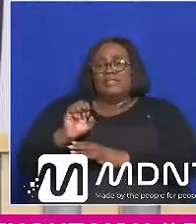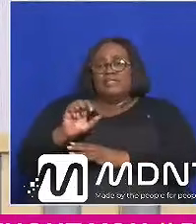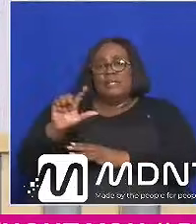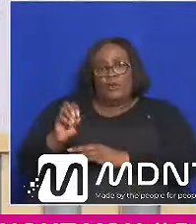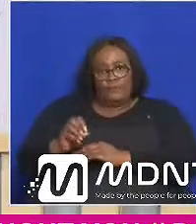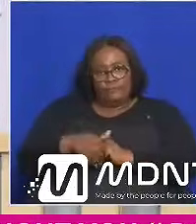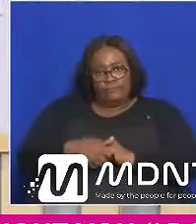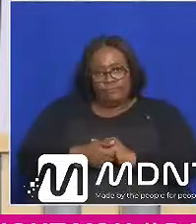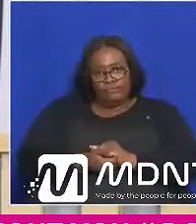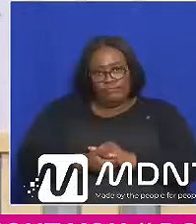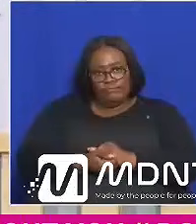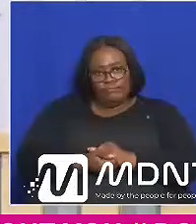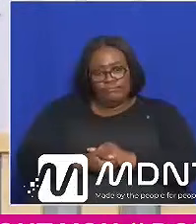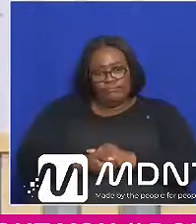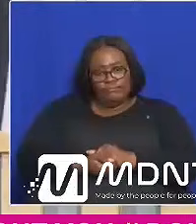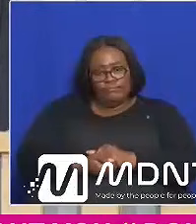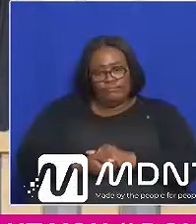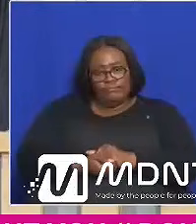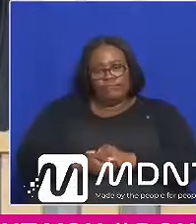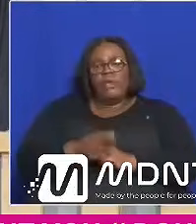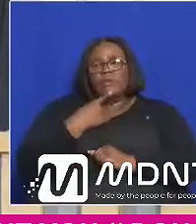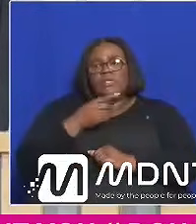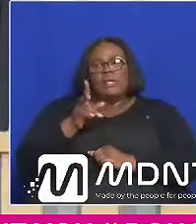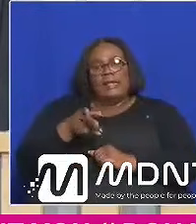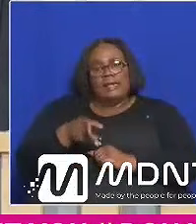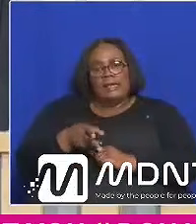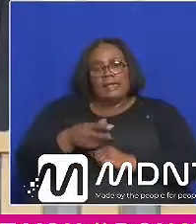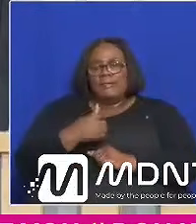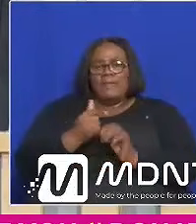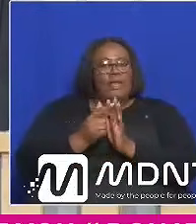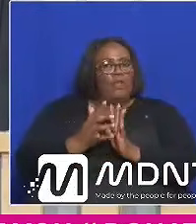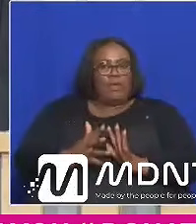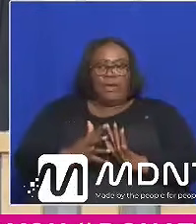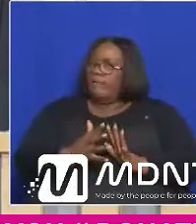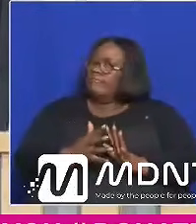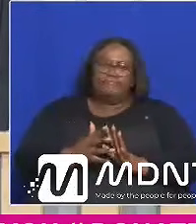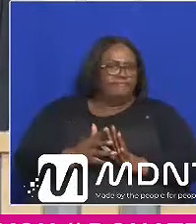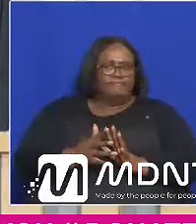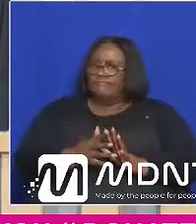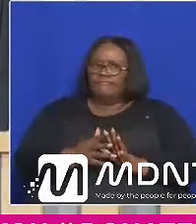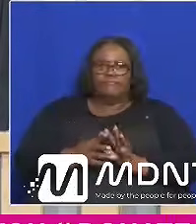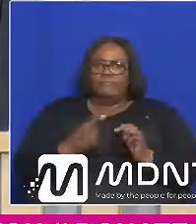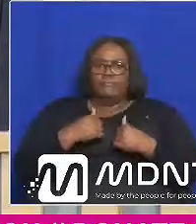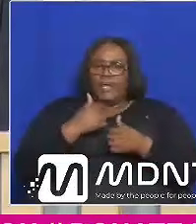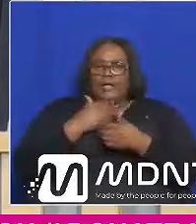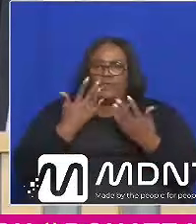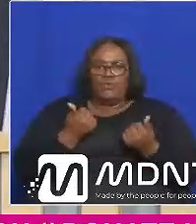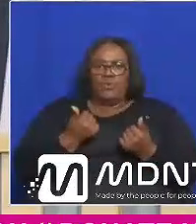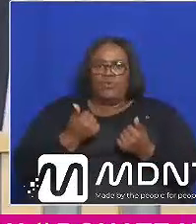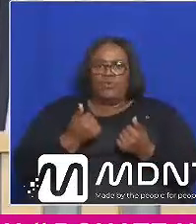I will repeat it again that I am not a lawyer, so I do not know the tactics of lawyers, how do